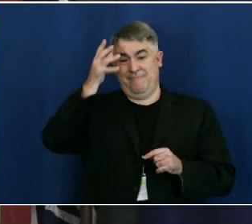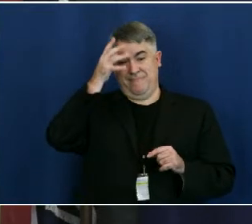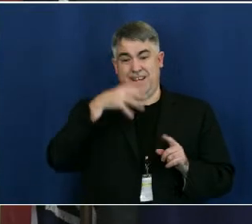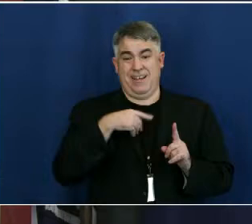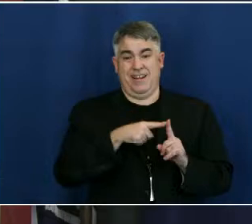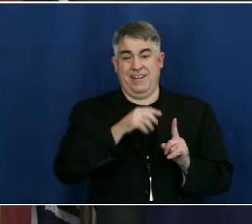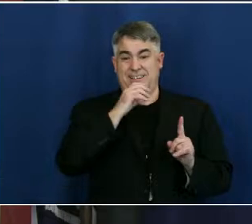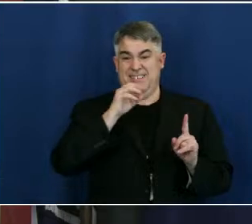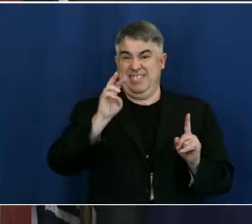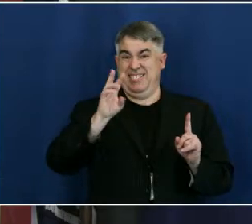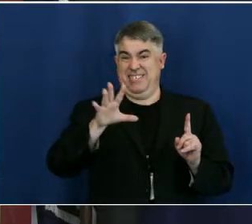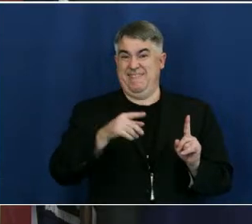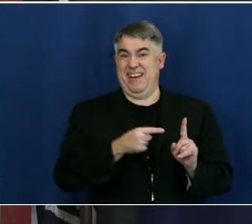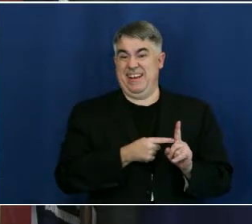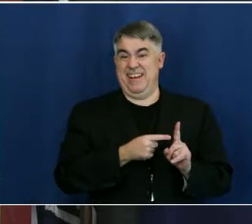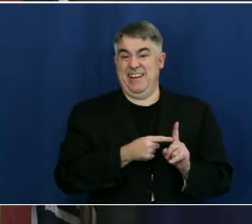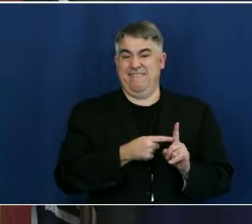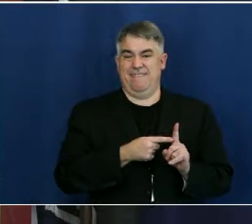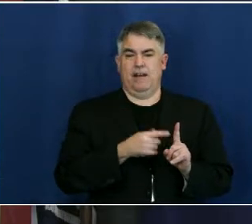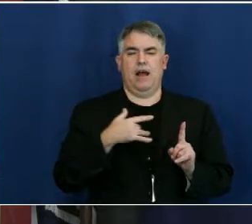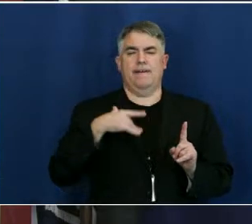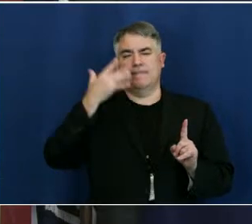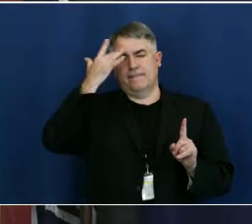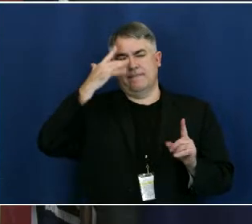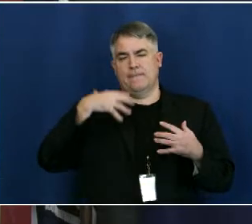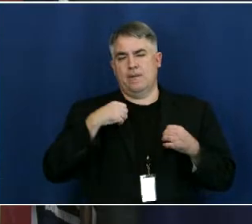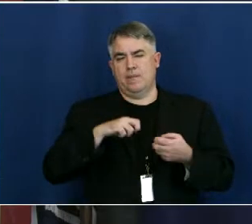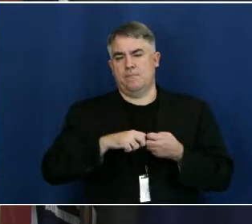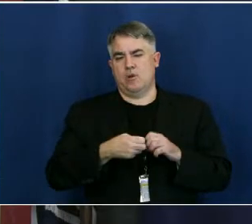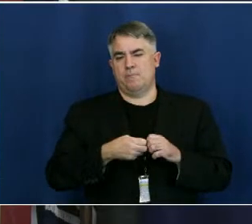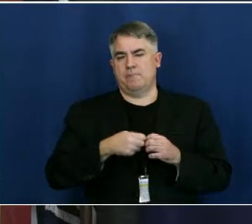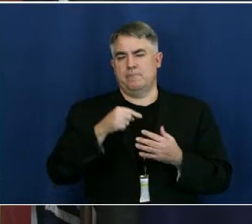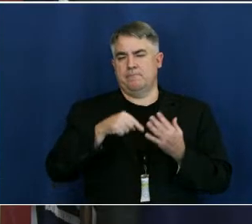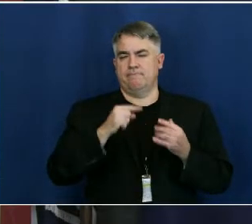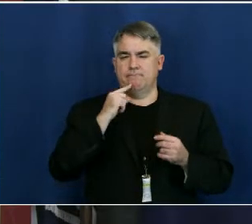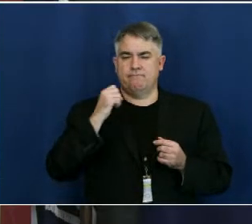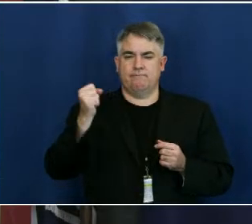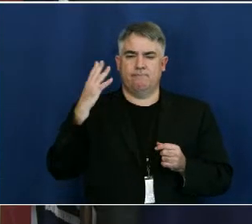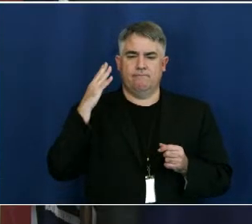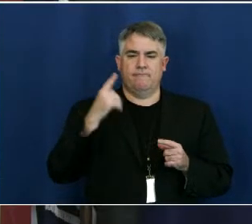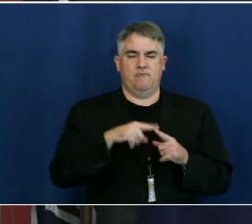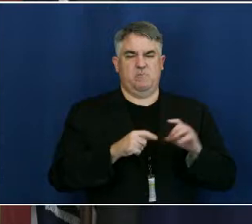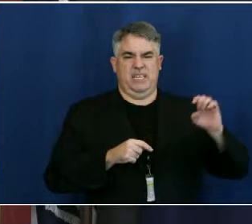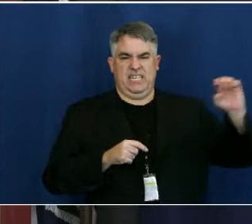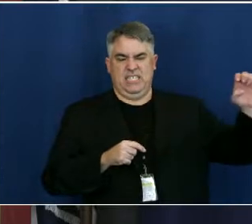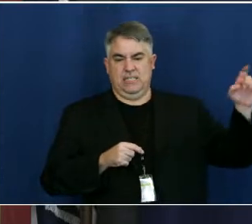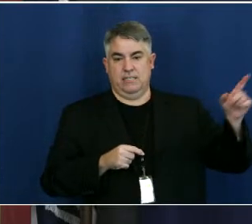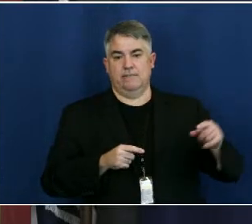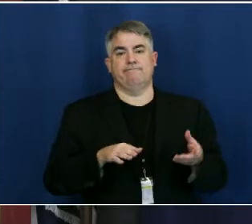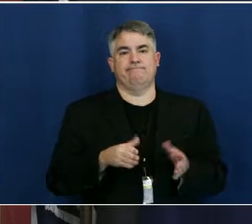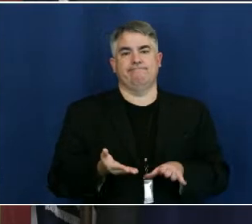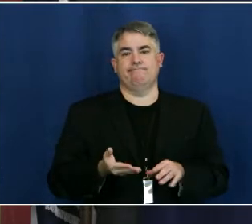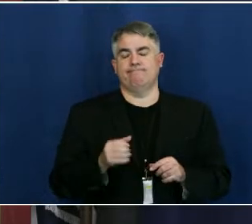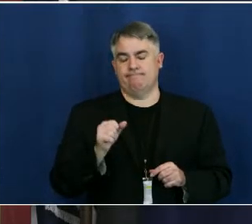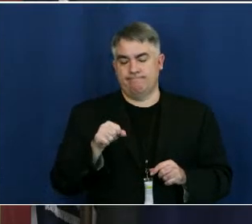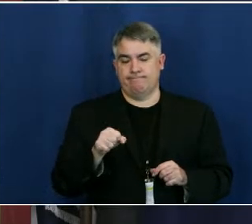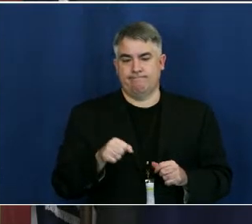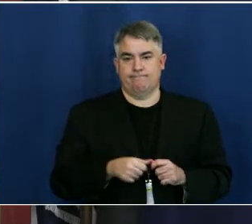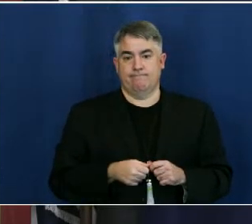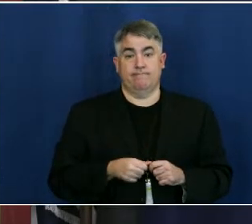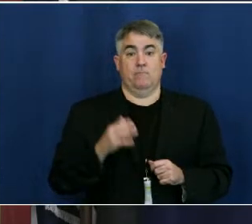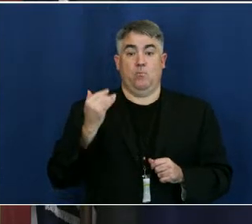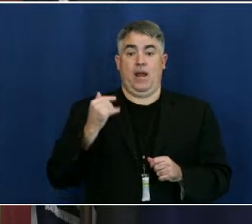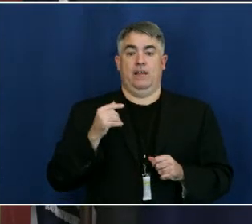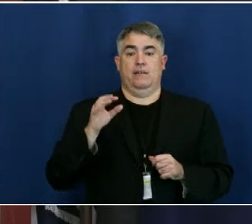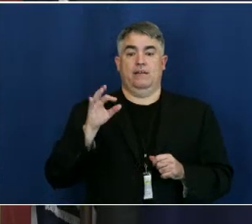with underlying medical conditions who lived in the eastern region of the county who died of complications associated